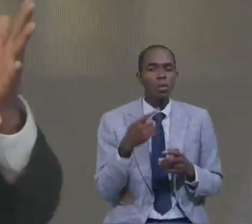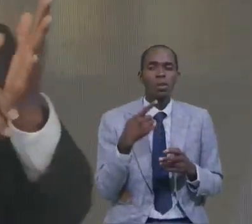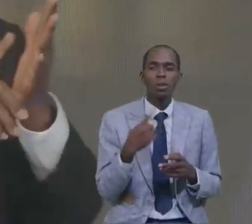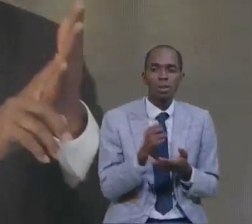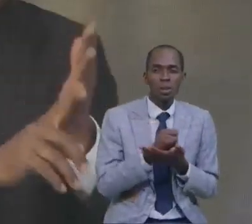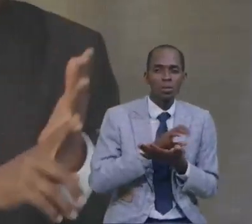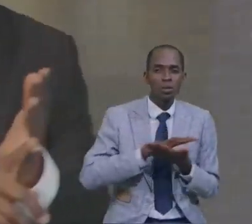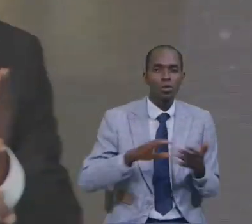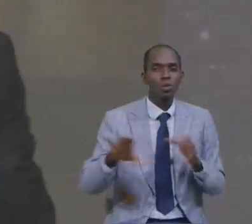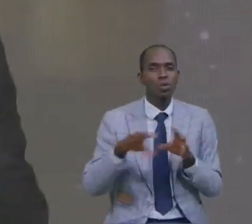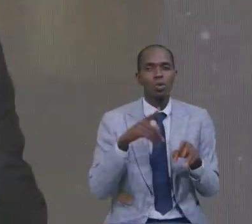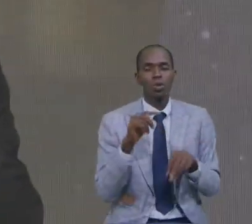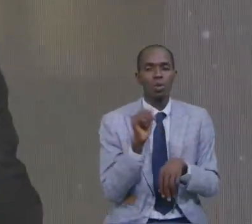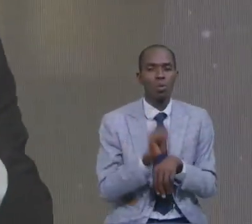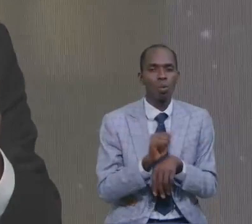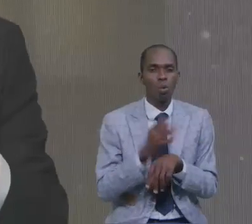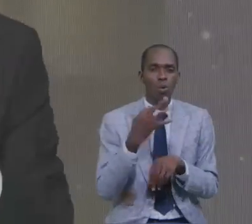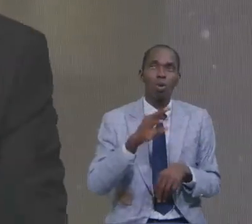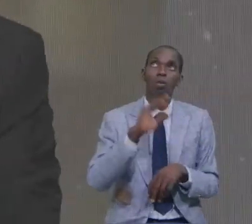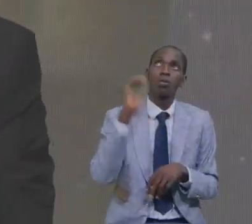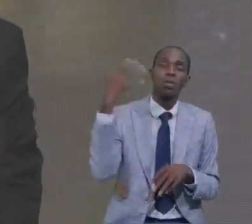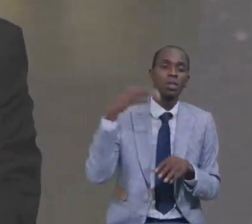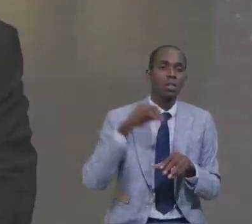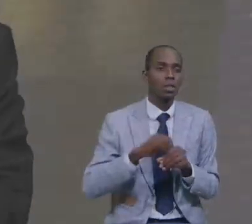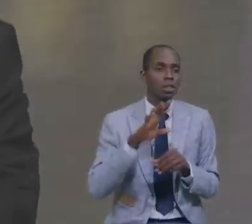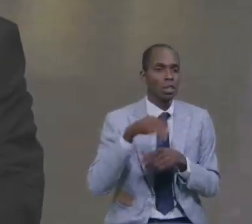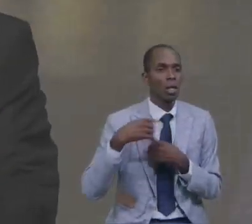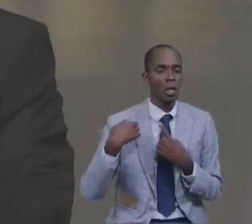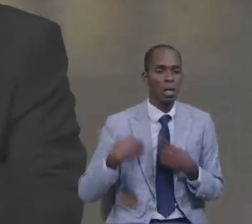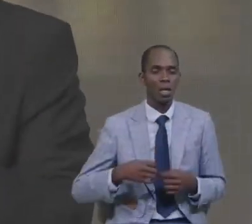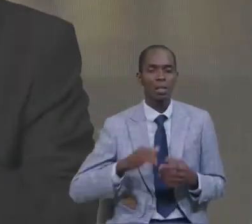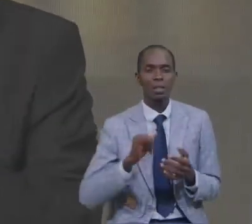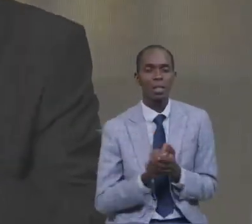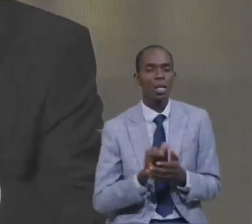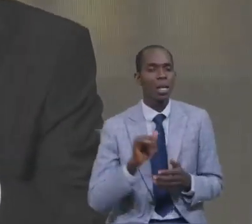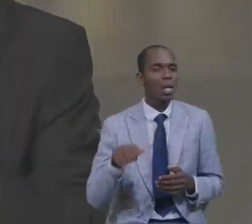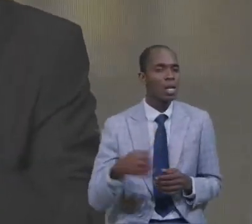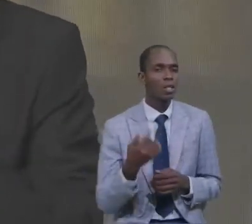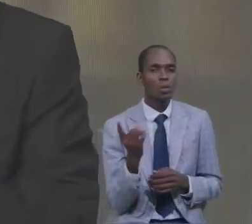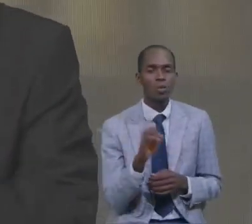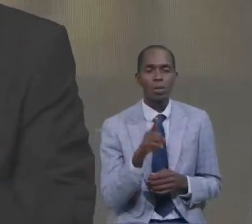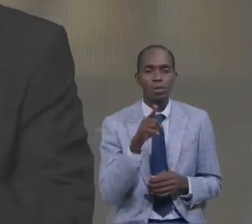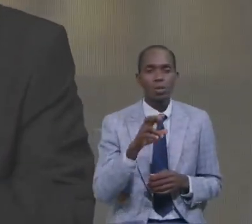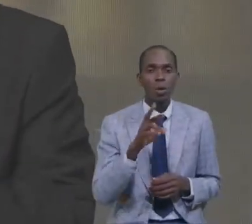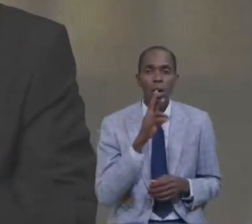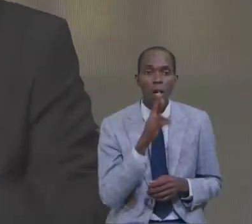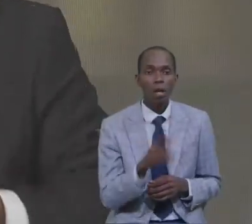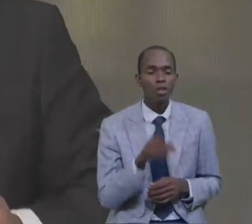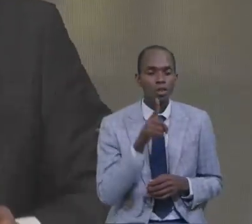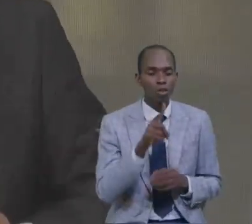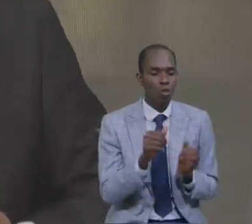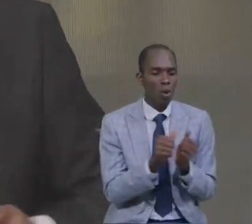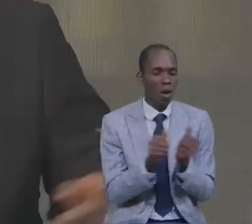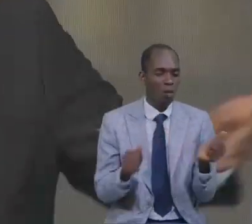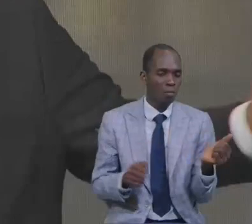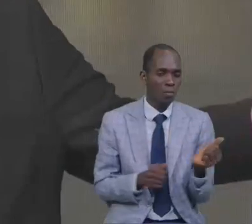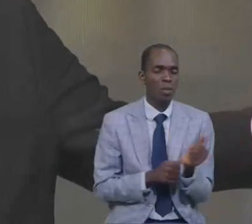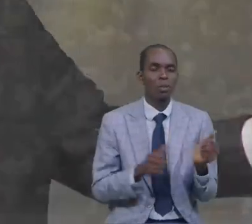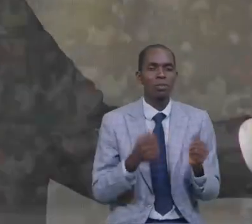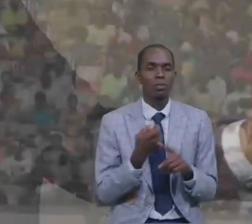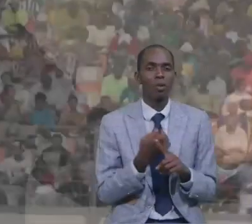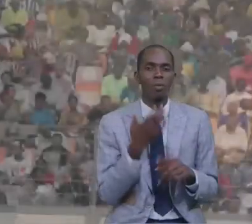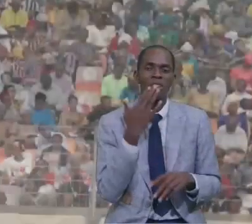abstain from evil. You abstain even from the appearance of evil. You abstain